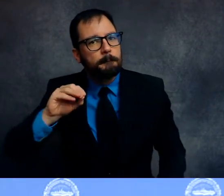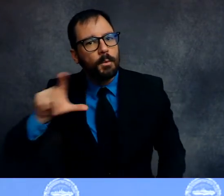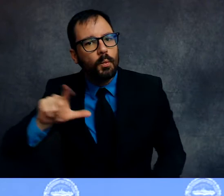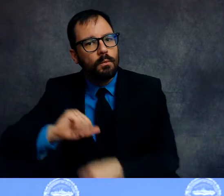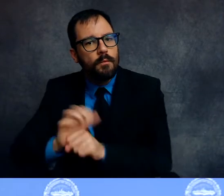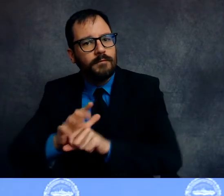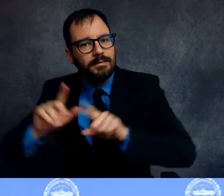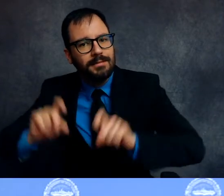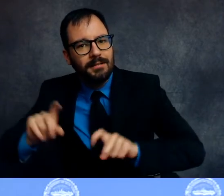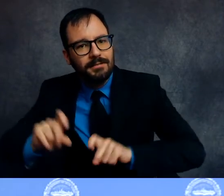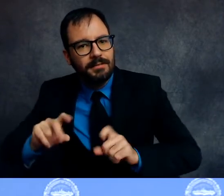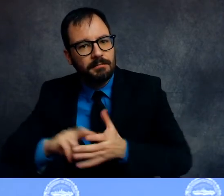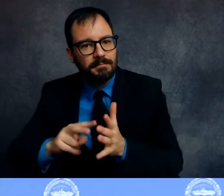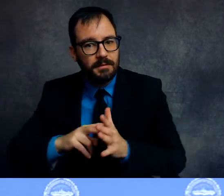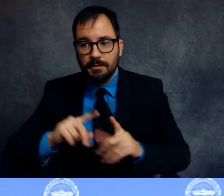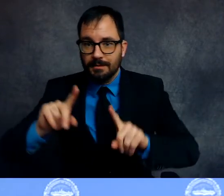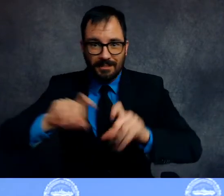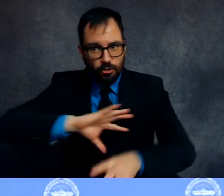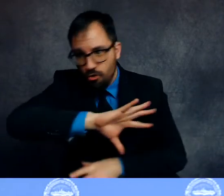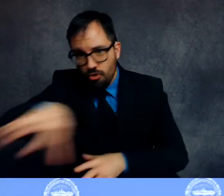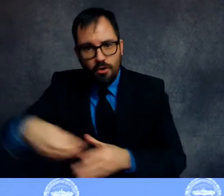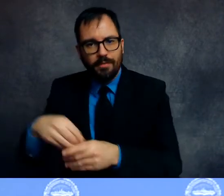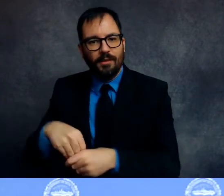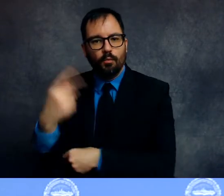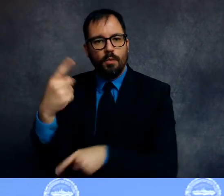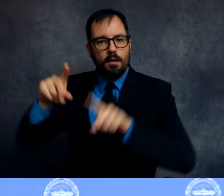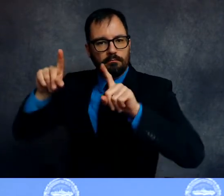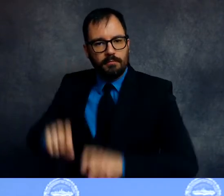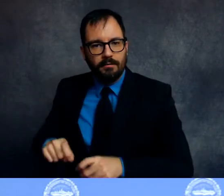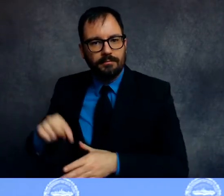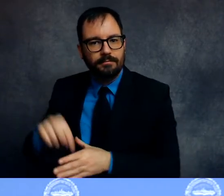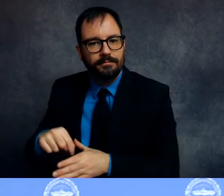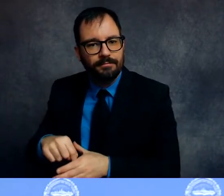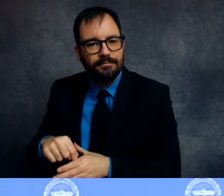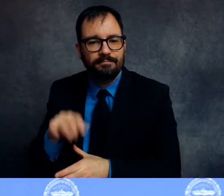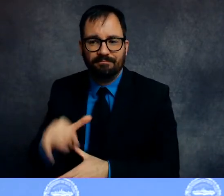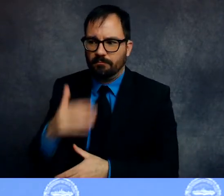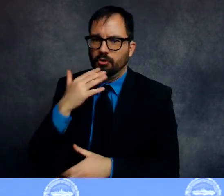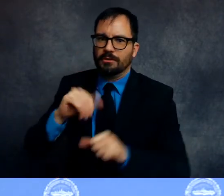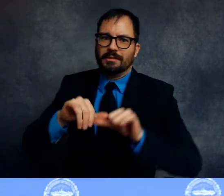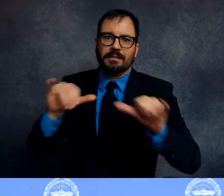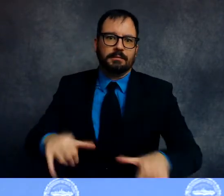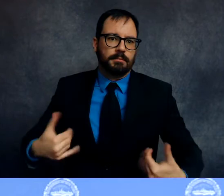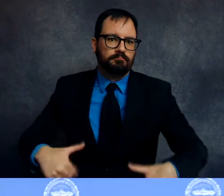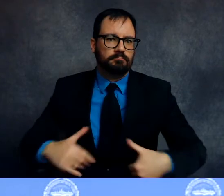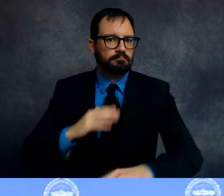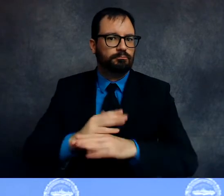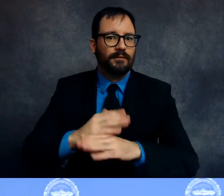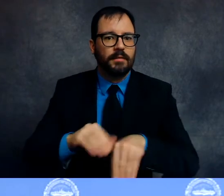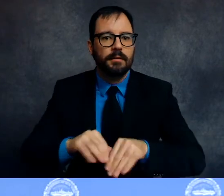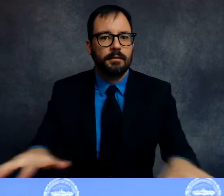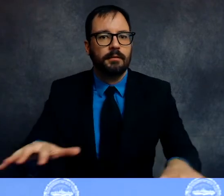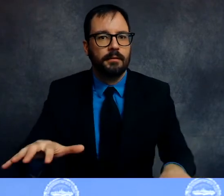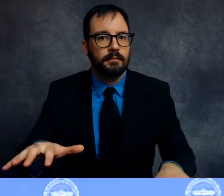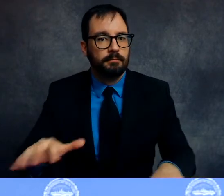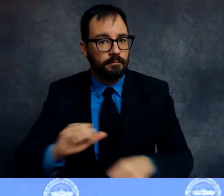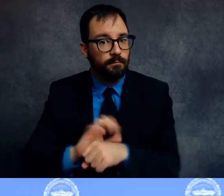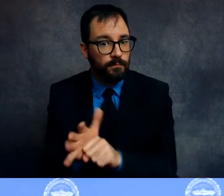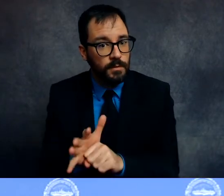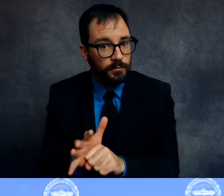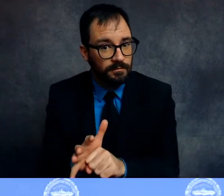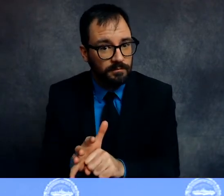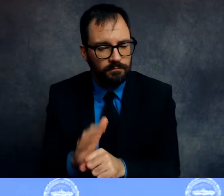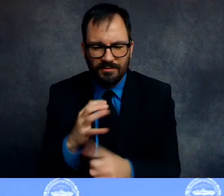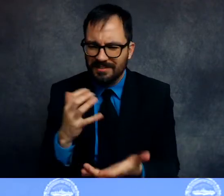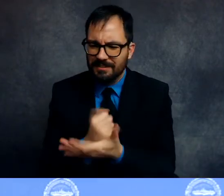air quality, we are moving forward with our pooled COVID testing for students whose families consent. It's a good system for preventing